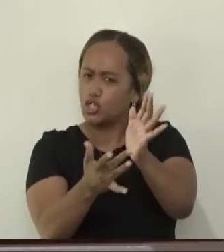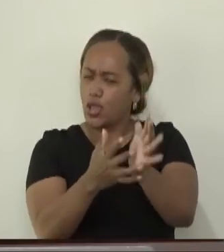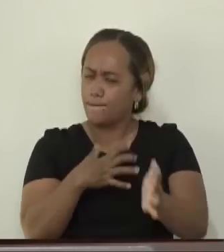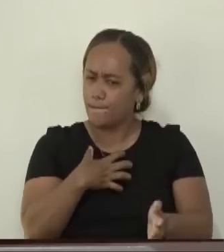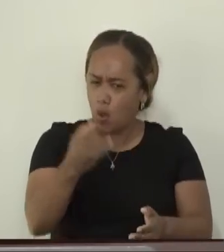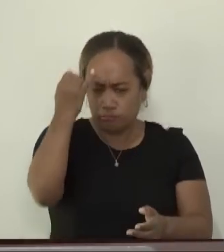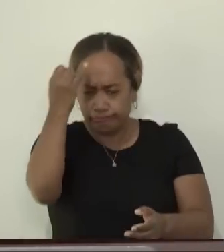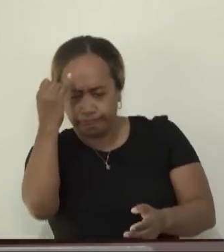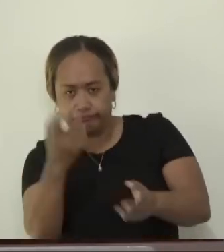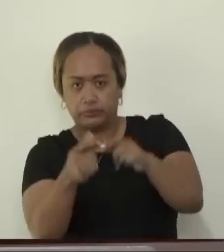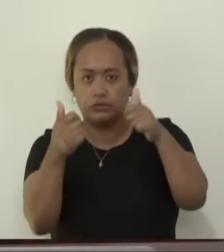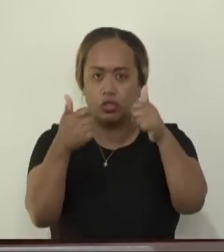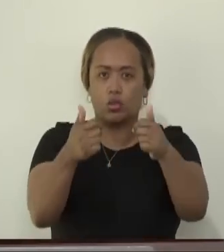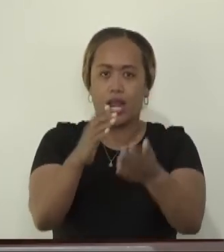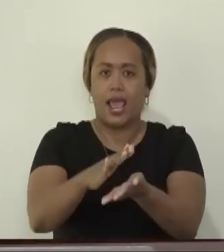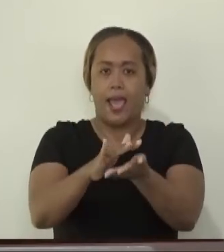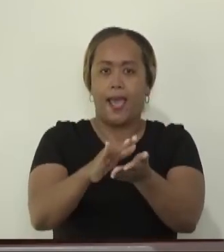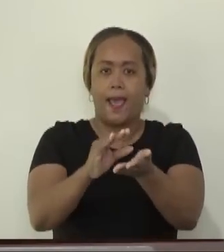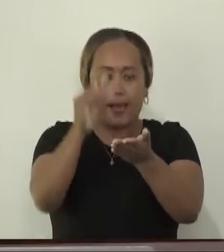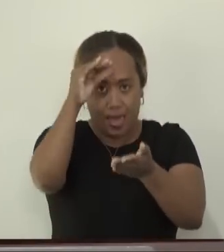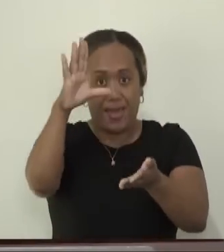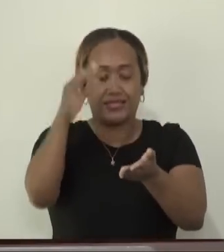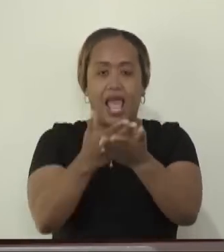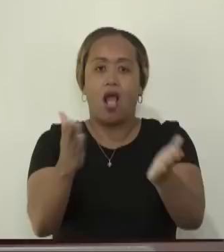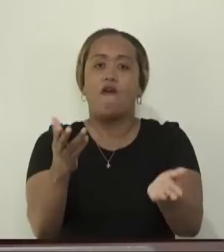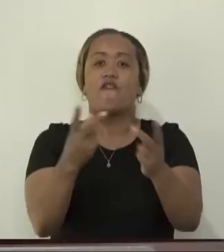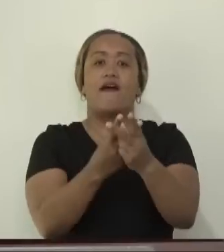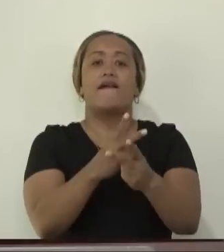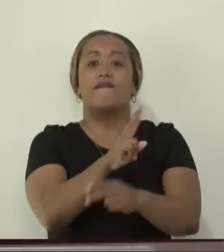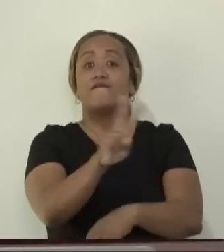to improve our productive capacity through value addition.